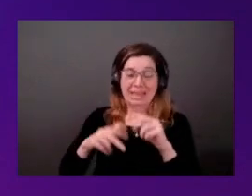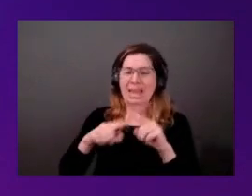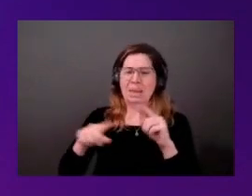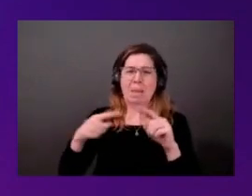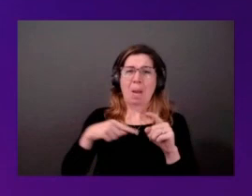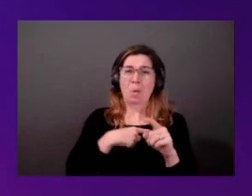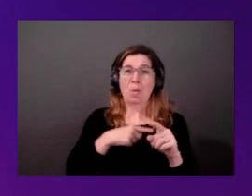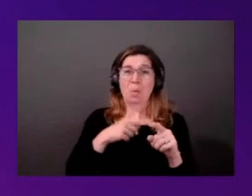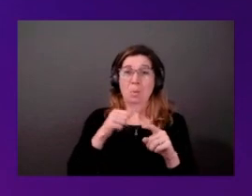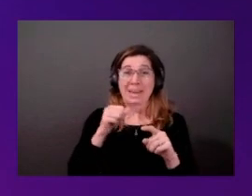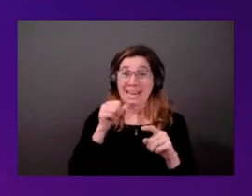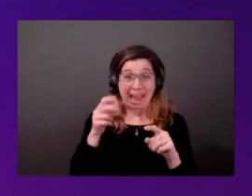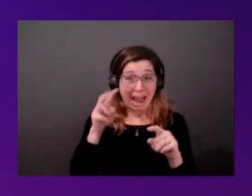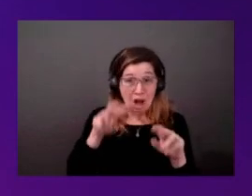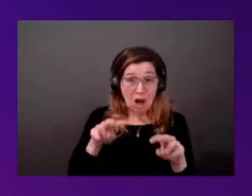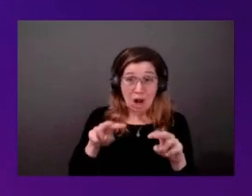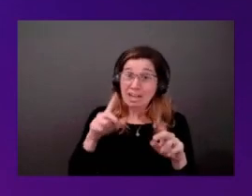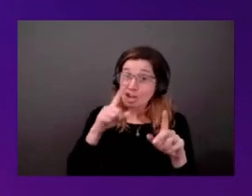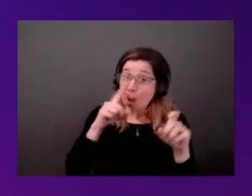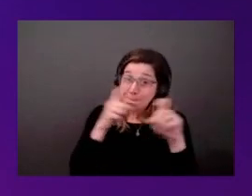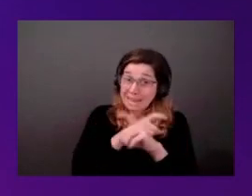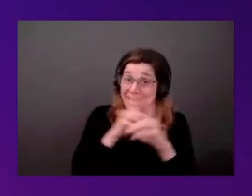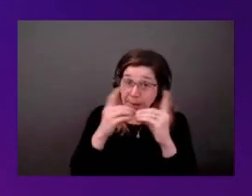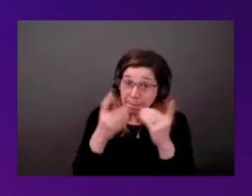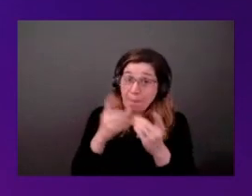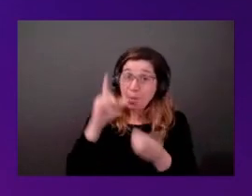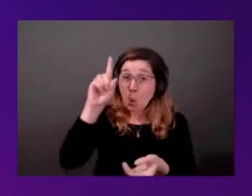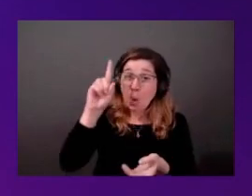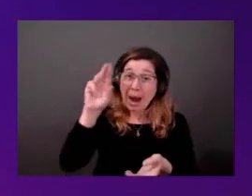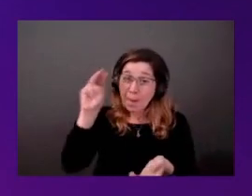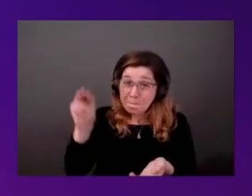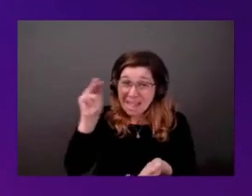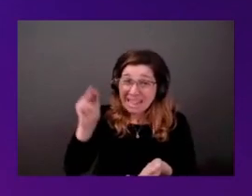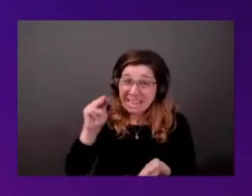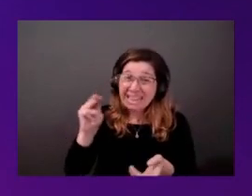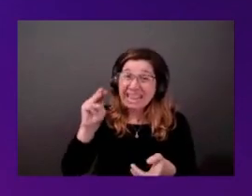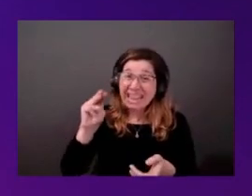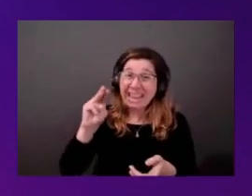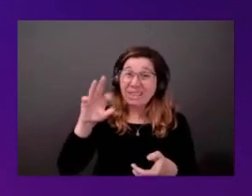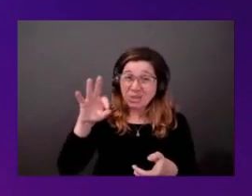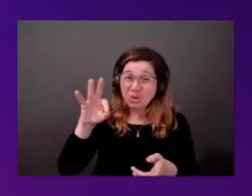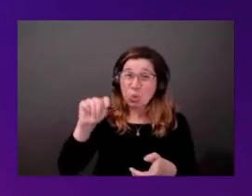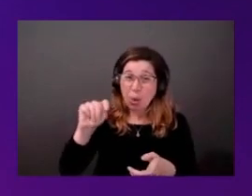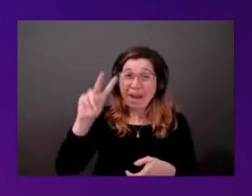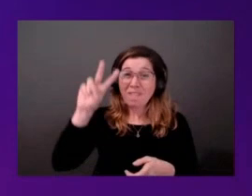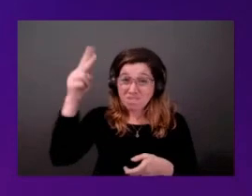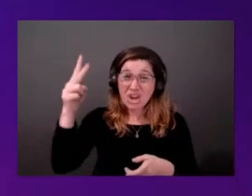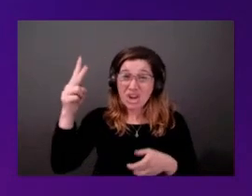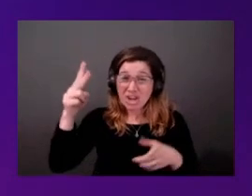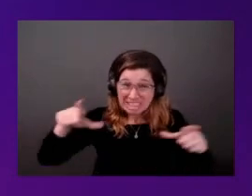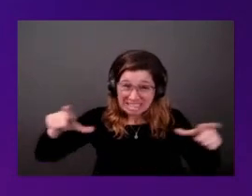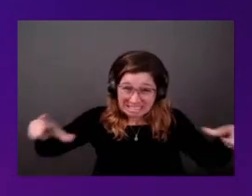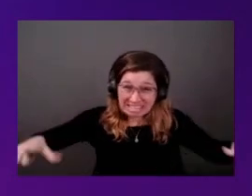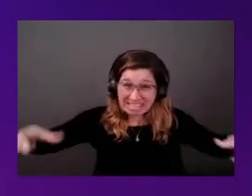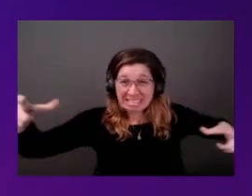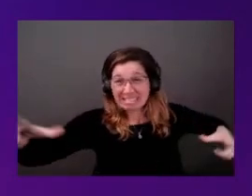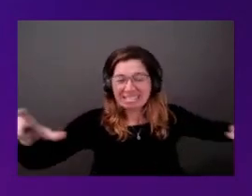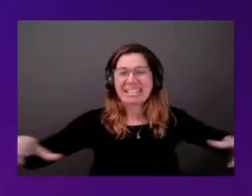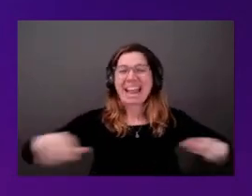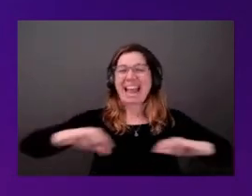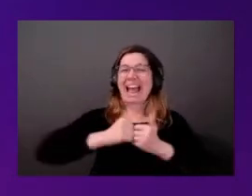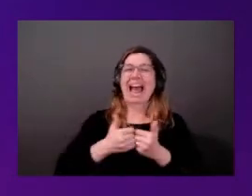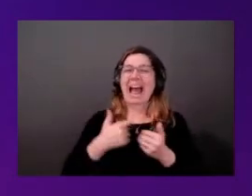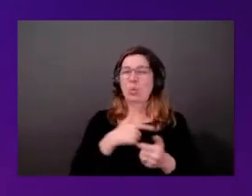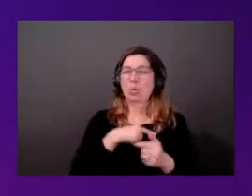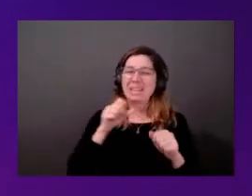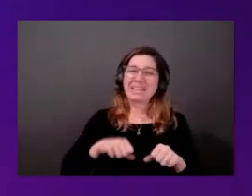million square footage, we see the value of that small deployment, but really addressing the scaling needs. So we see from a technology point